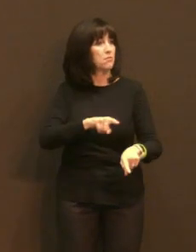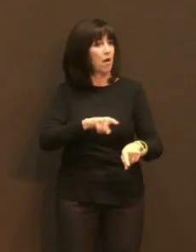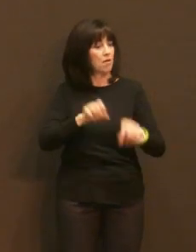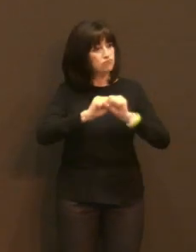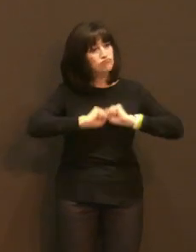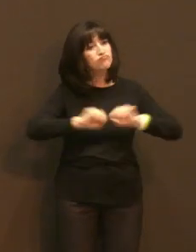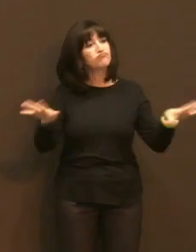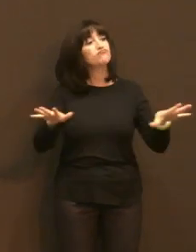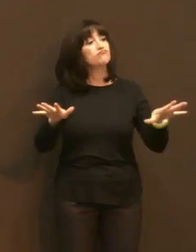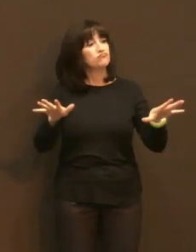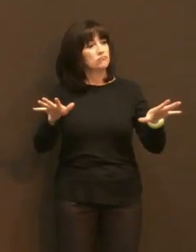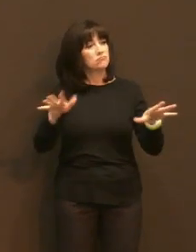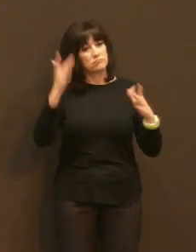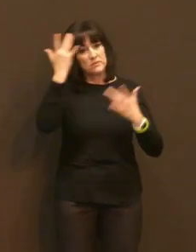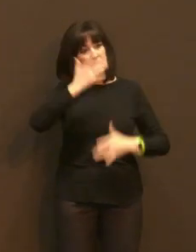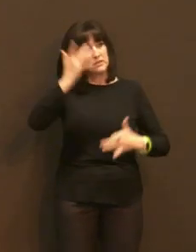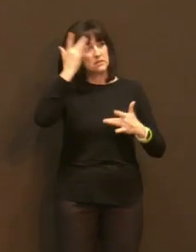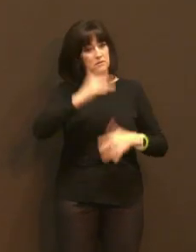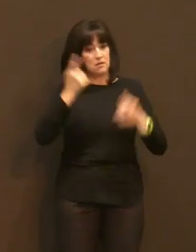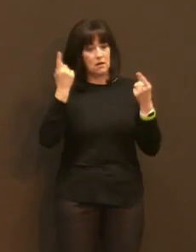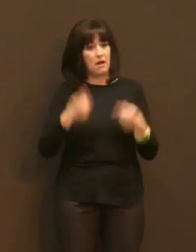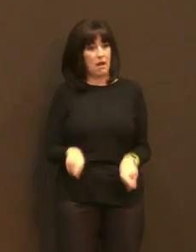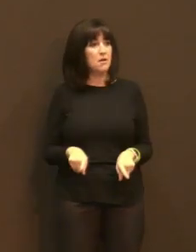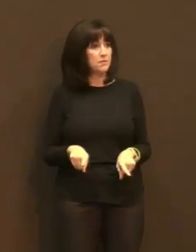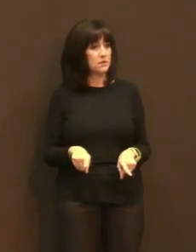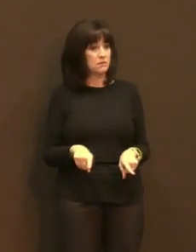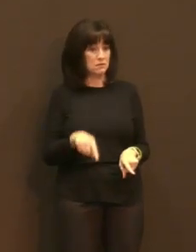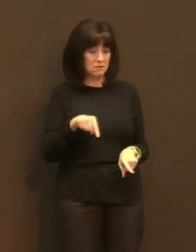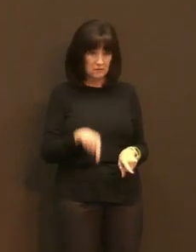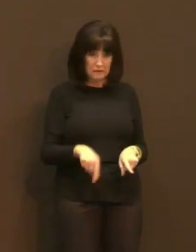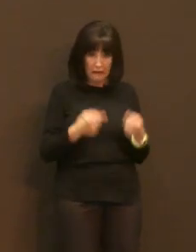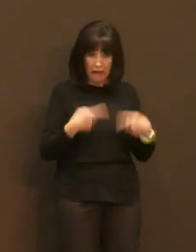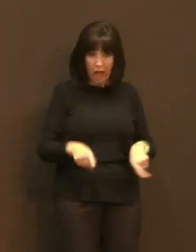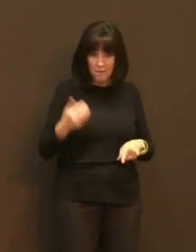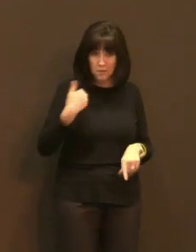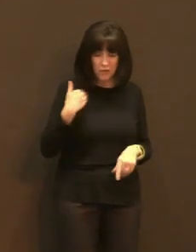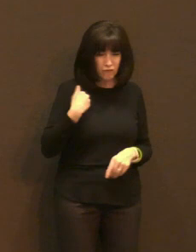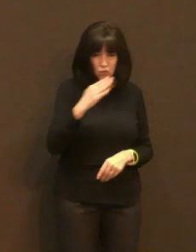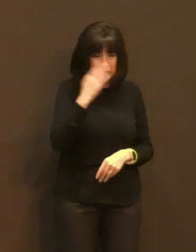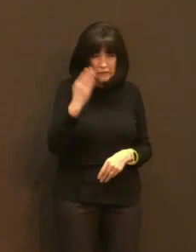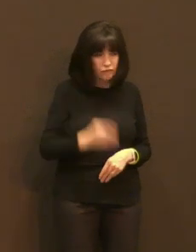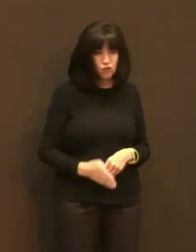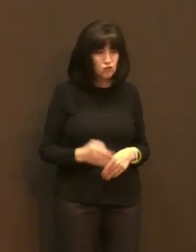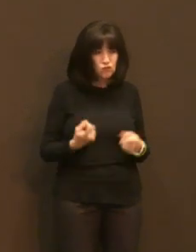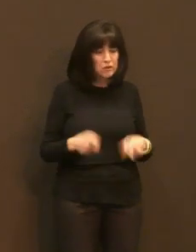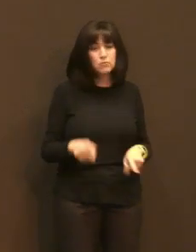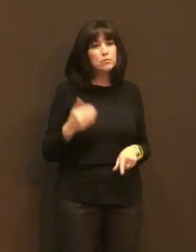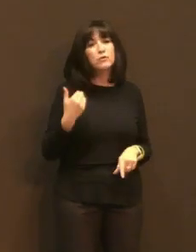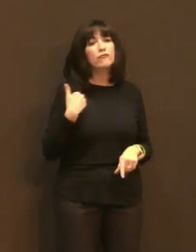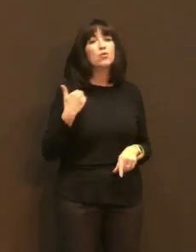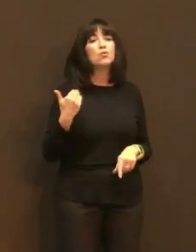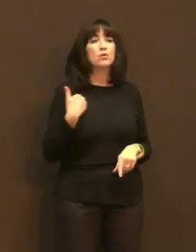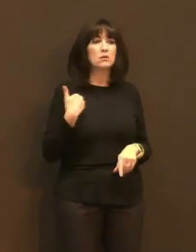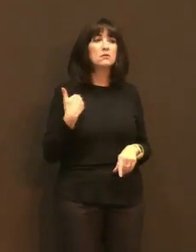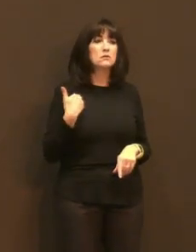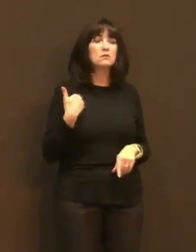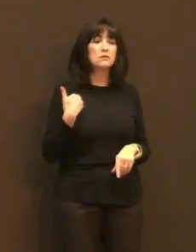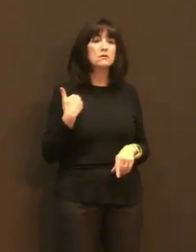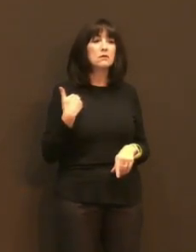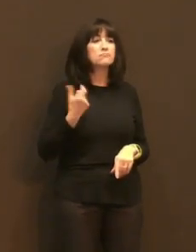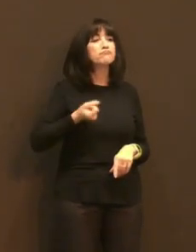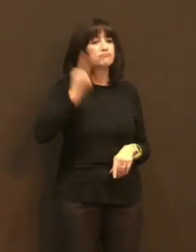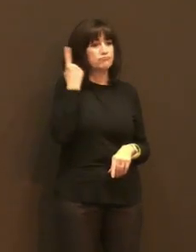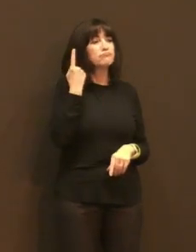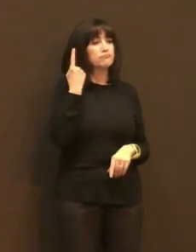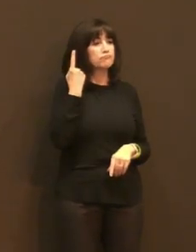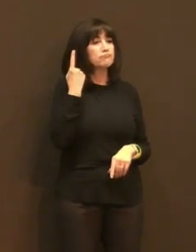this. This is uncharted territory, and so it's easy to challenge and ask